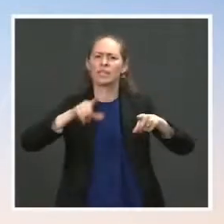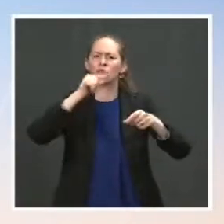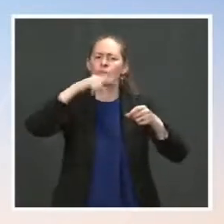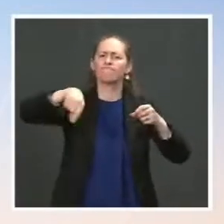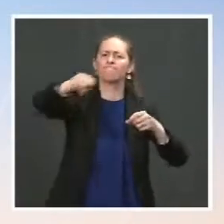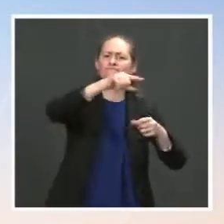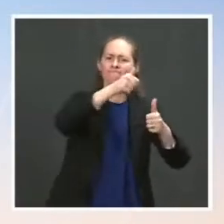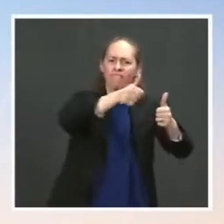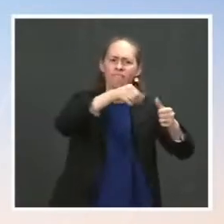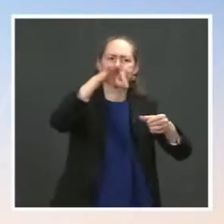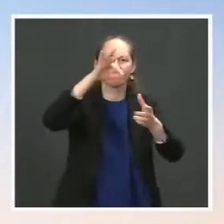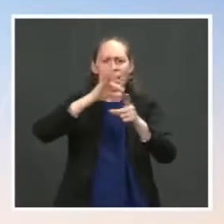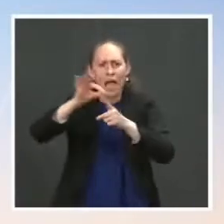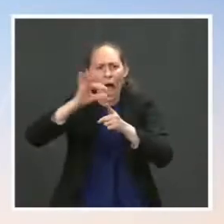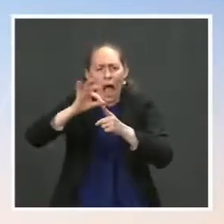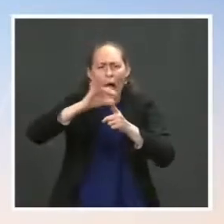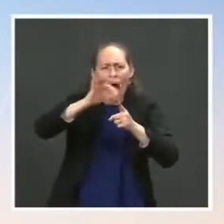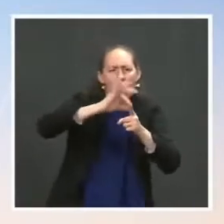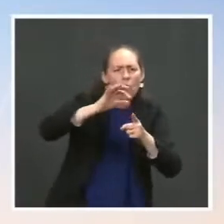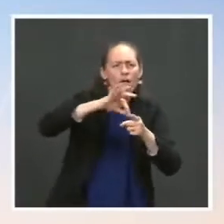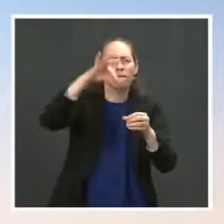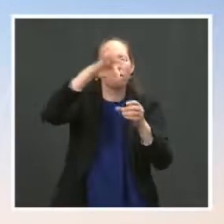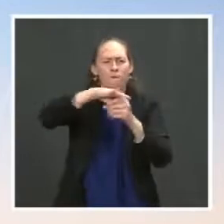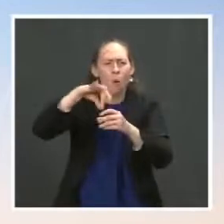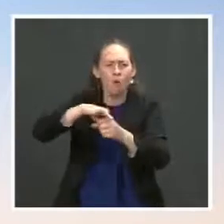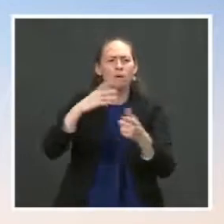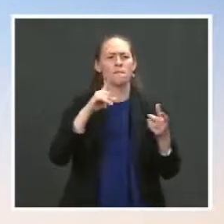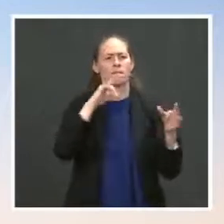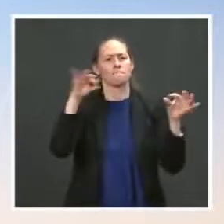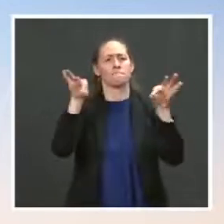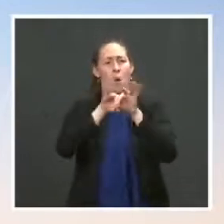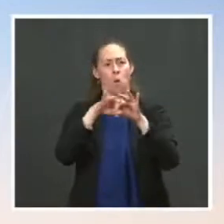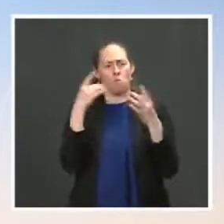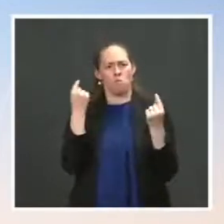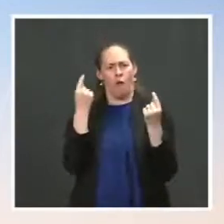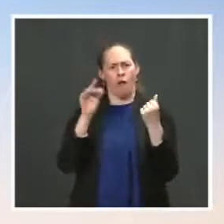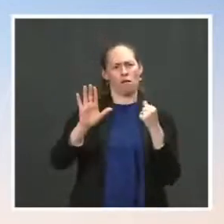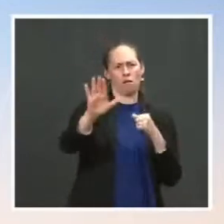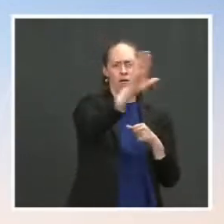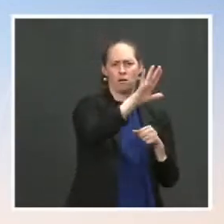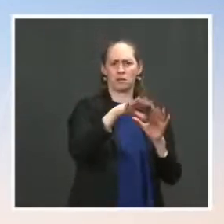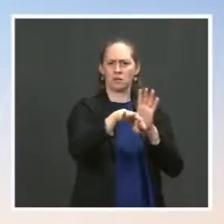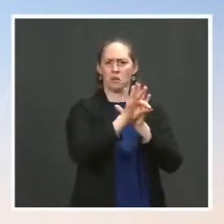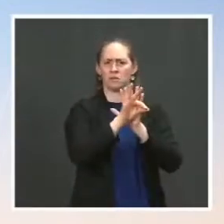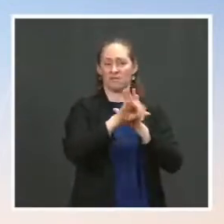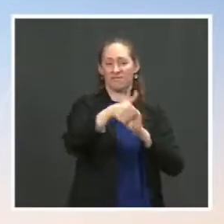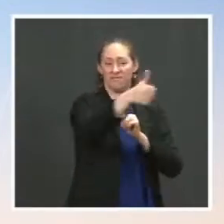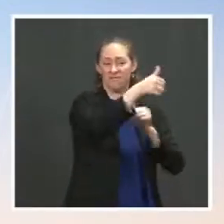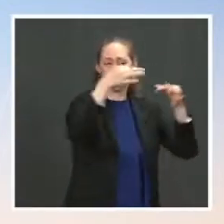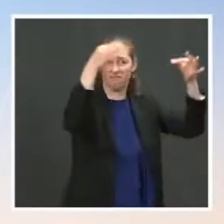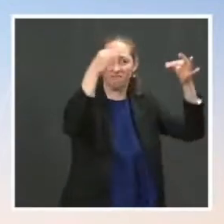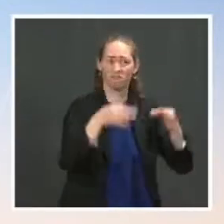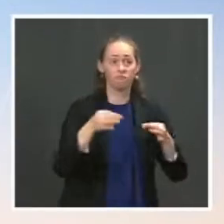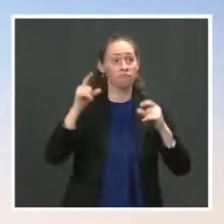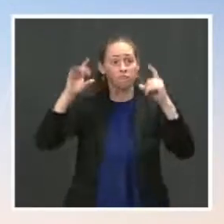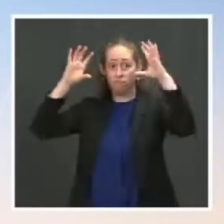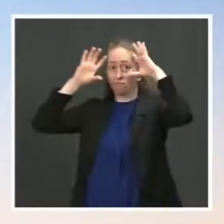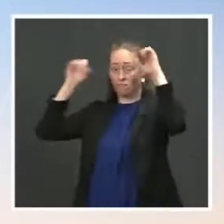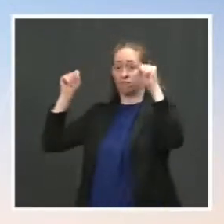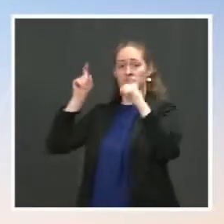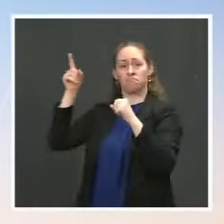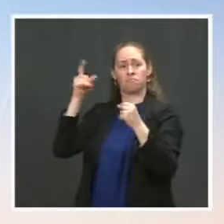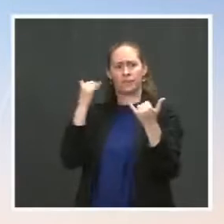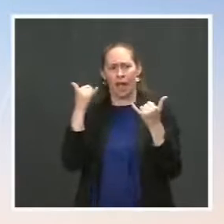what choice the workers have made. So the president is going to wait, just for your own planning, for the NLRB to finish its process and declare